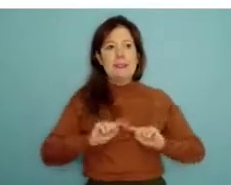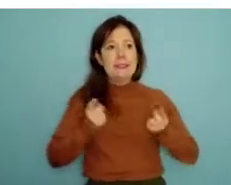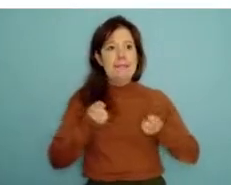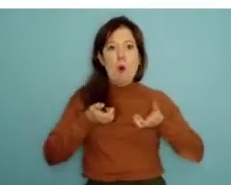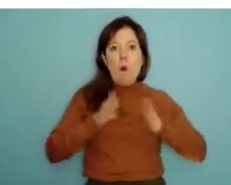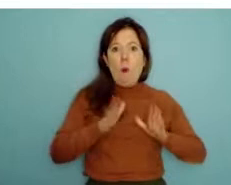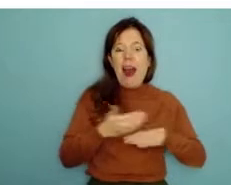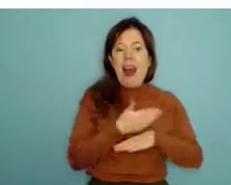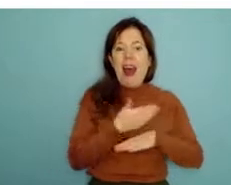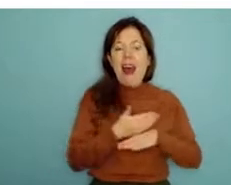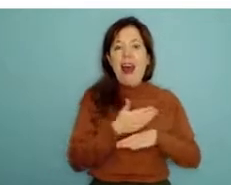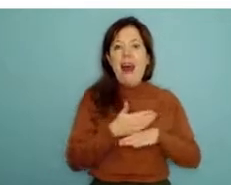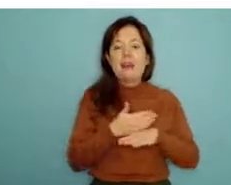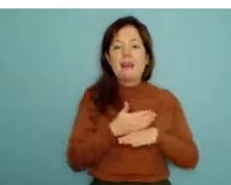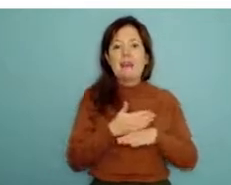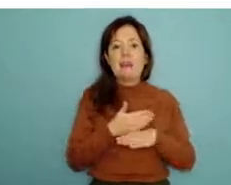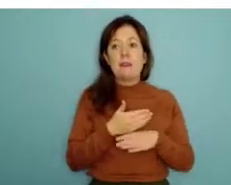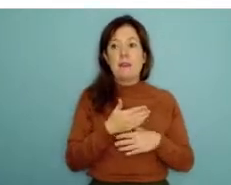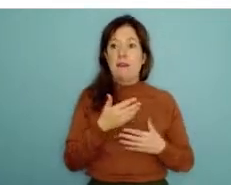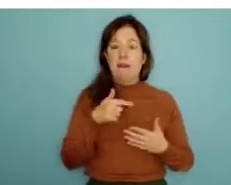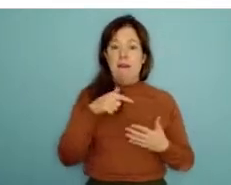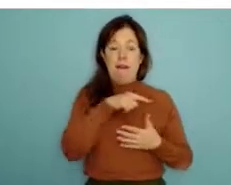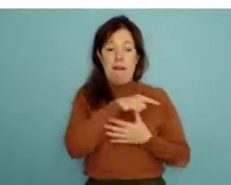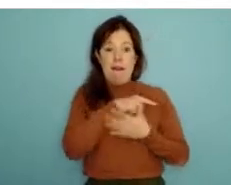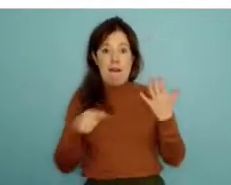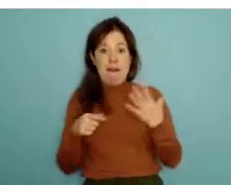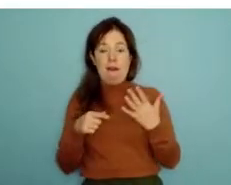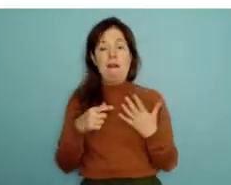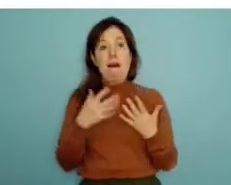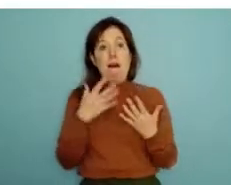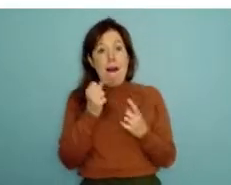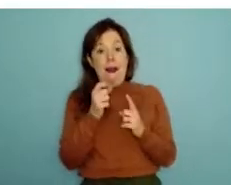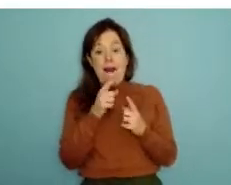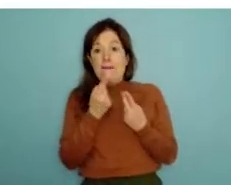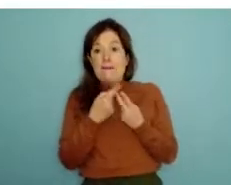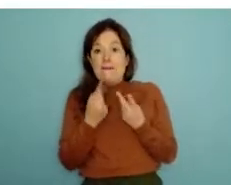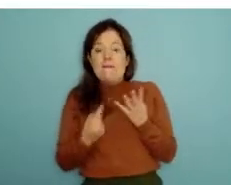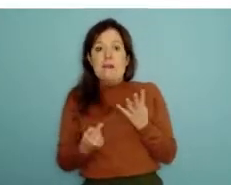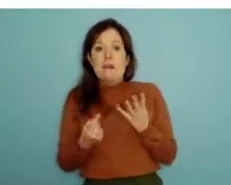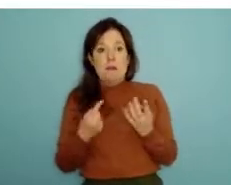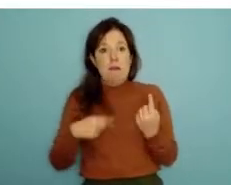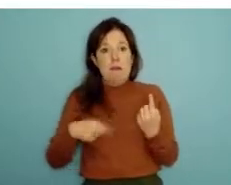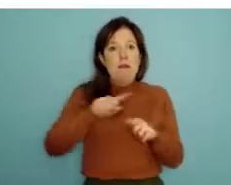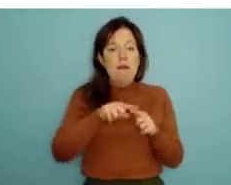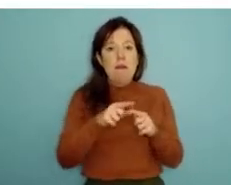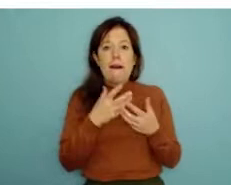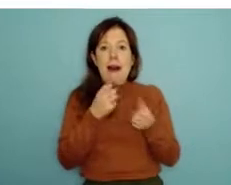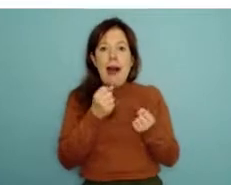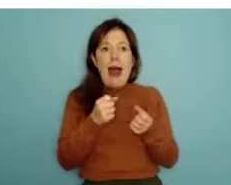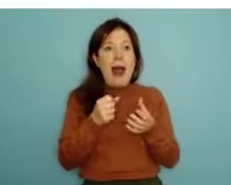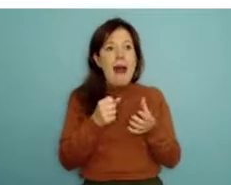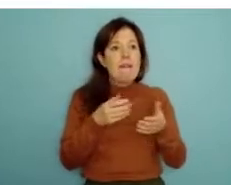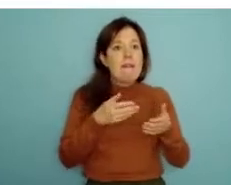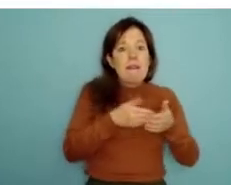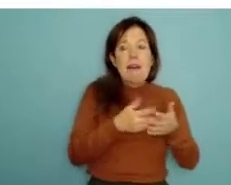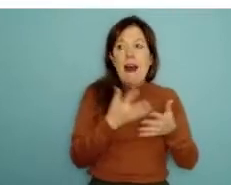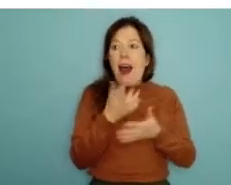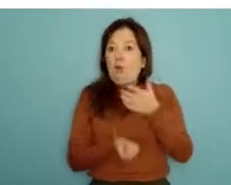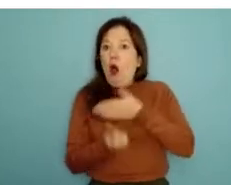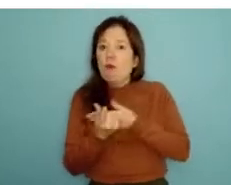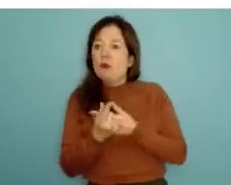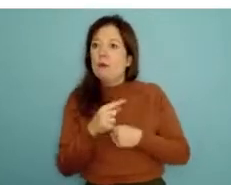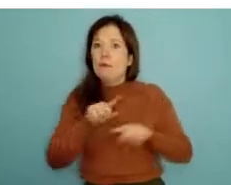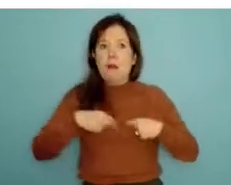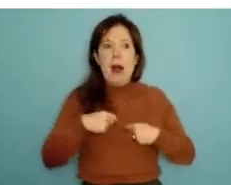as a way of encouraging us all to step into the challenges and opportunities that are around. And I am